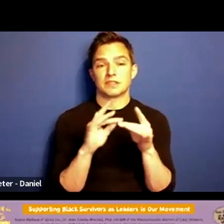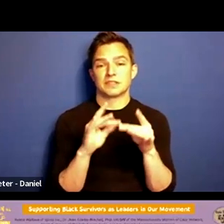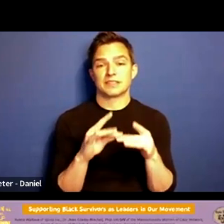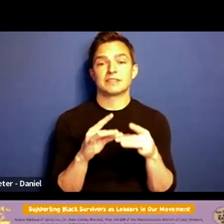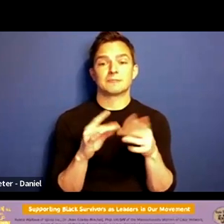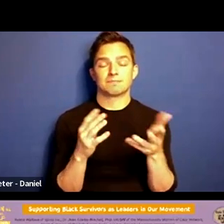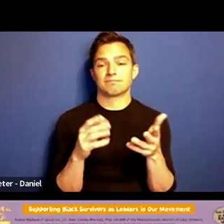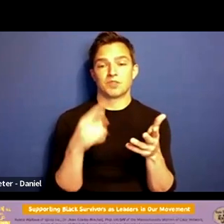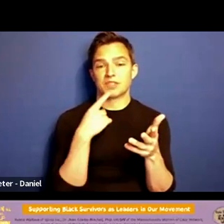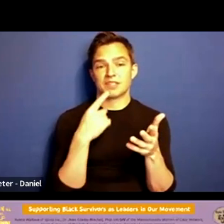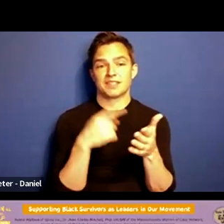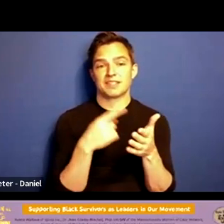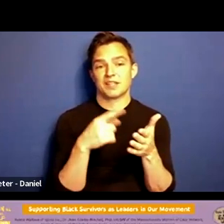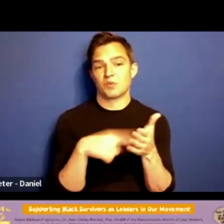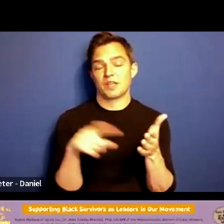said.